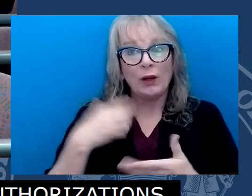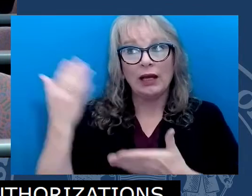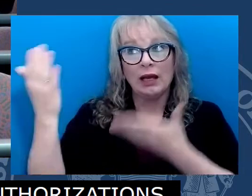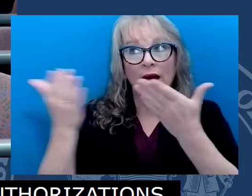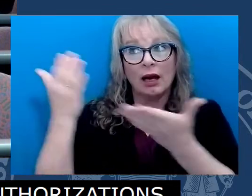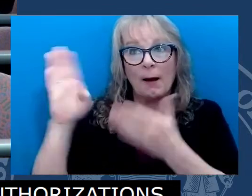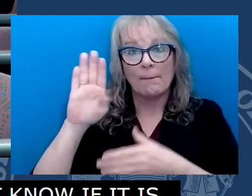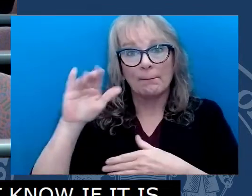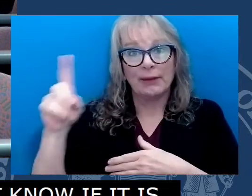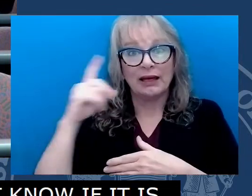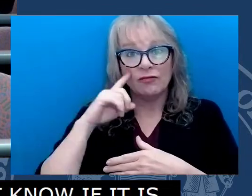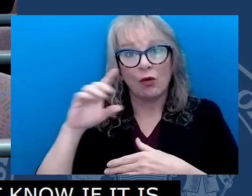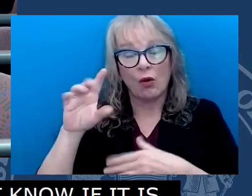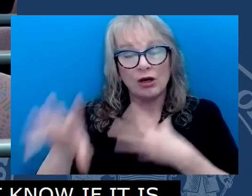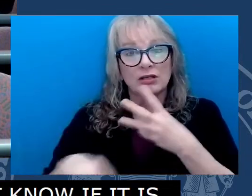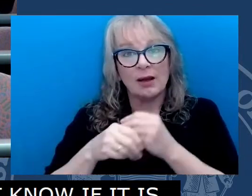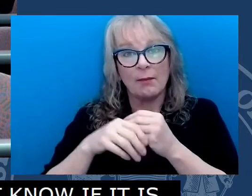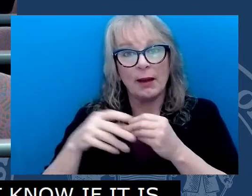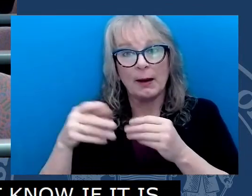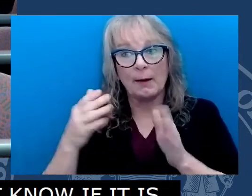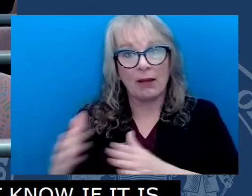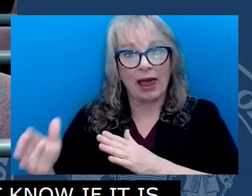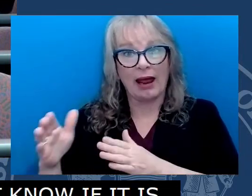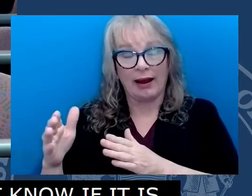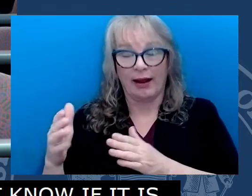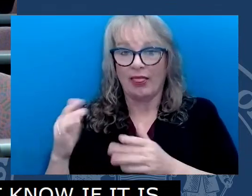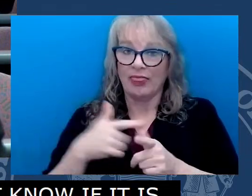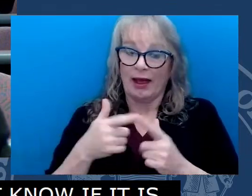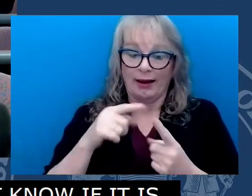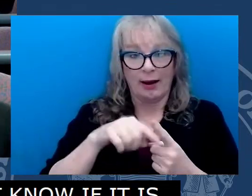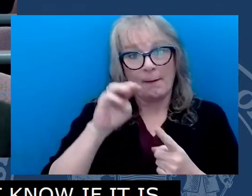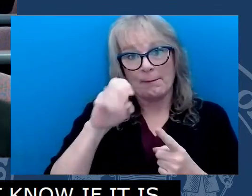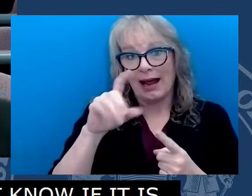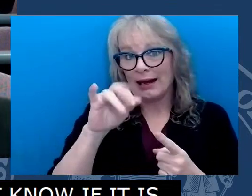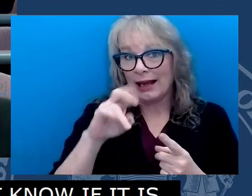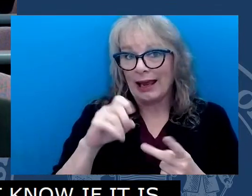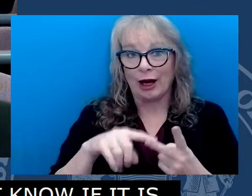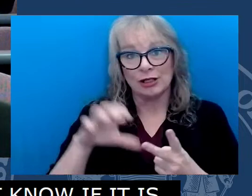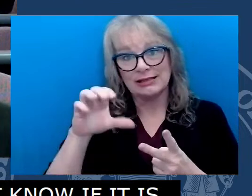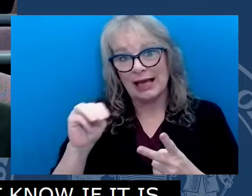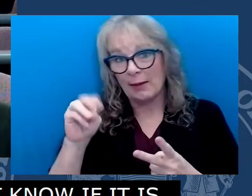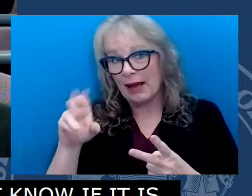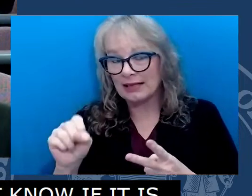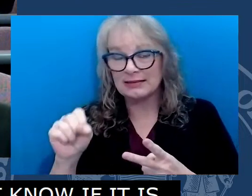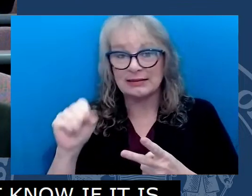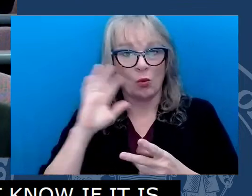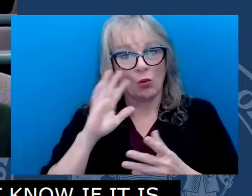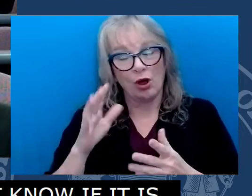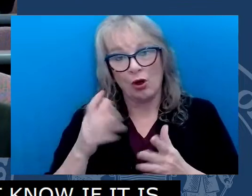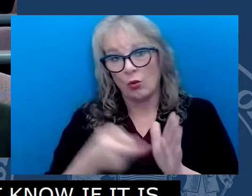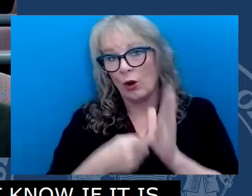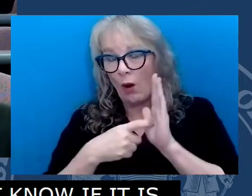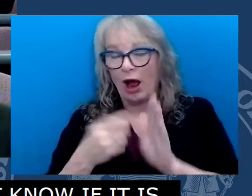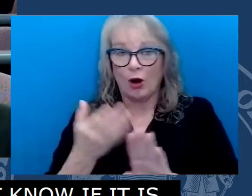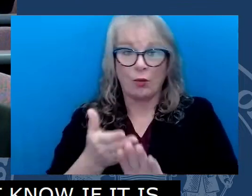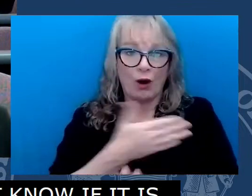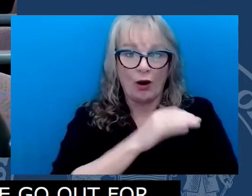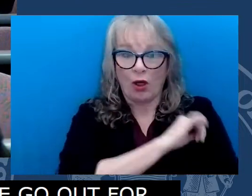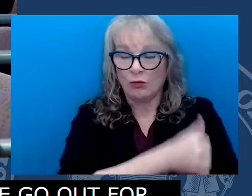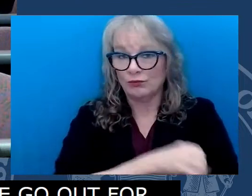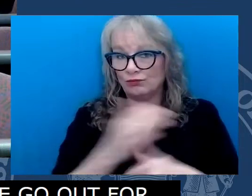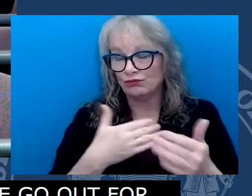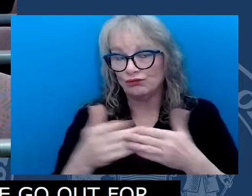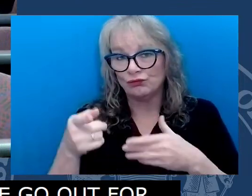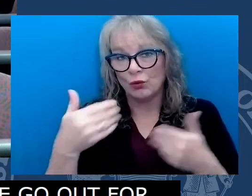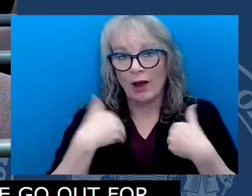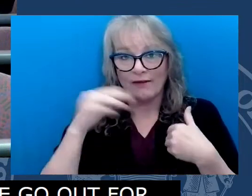good likelihood, like you, Medicare, CMS, is going to require prior authorizations, whether you're in a Medicare supplement plan